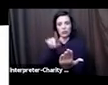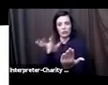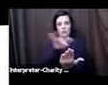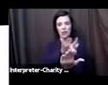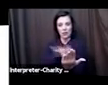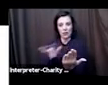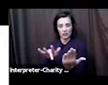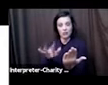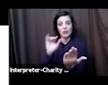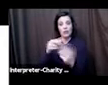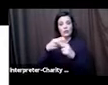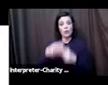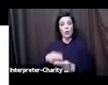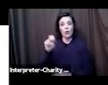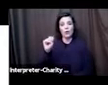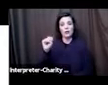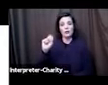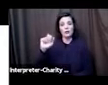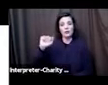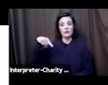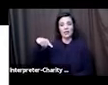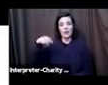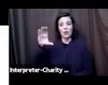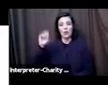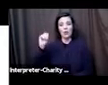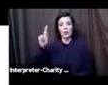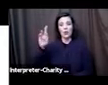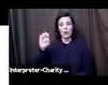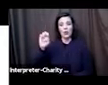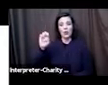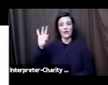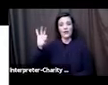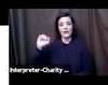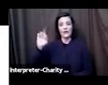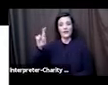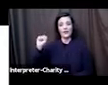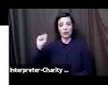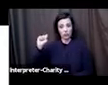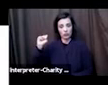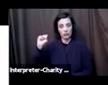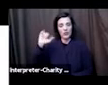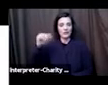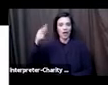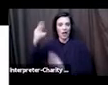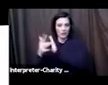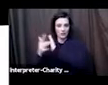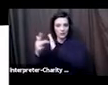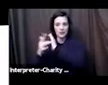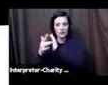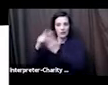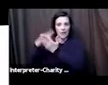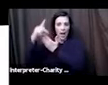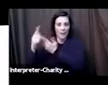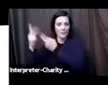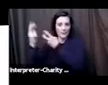eye gaze system is called Snap Core First. It's available on these high-tech dedicated devices, but you can also get a copy on the iPad as